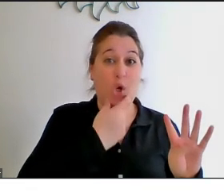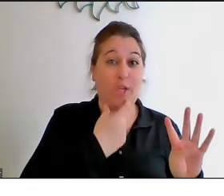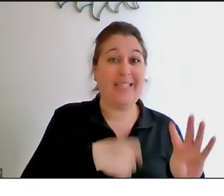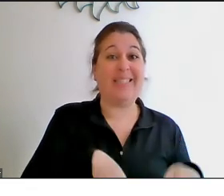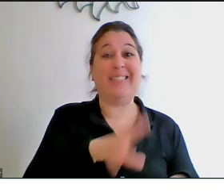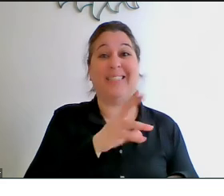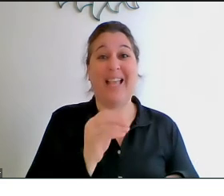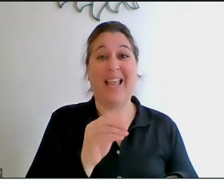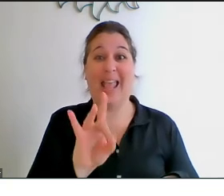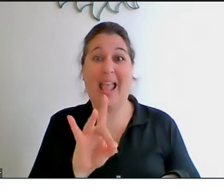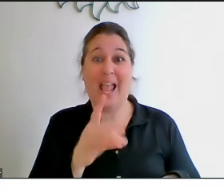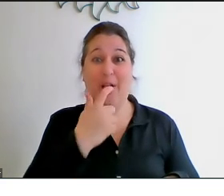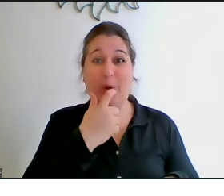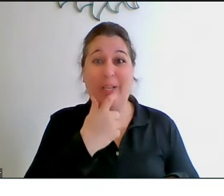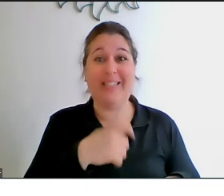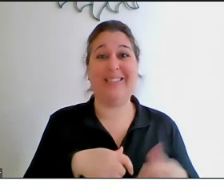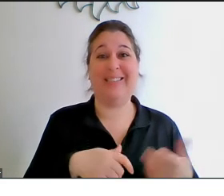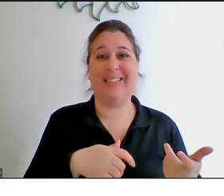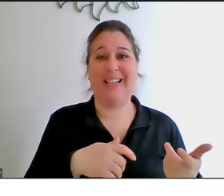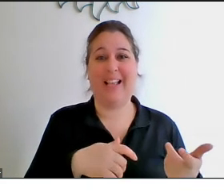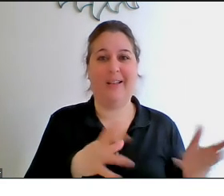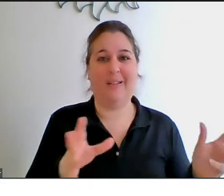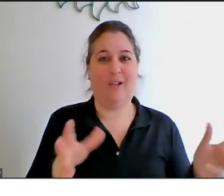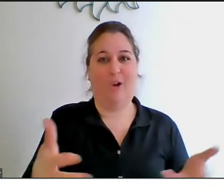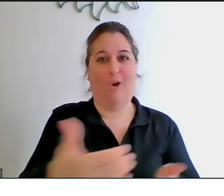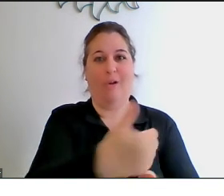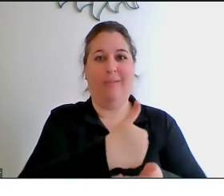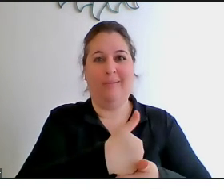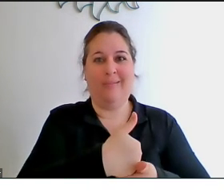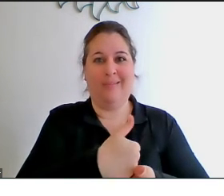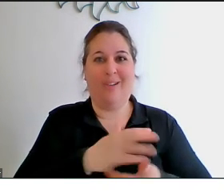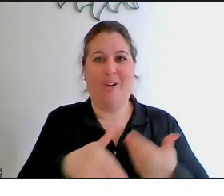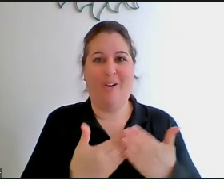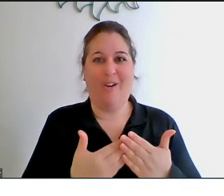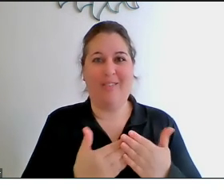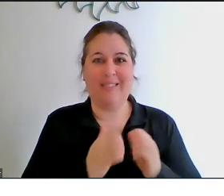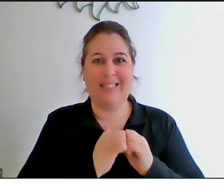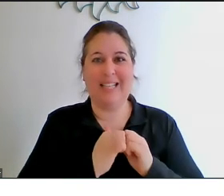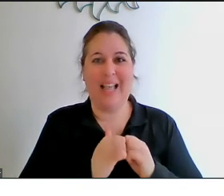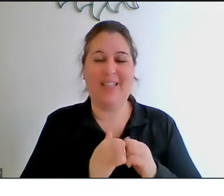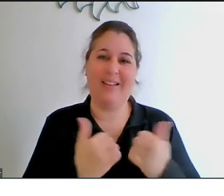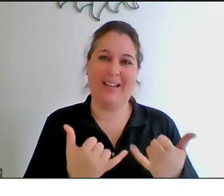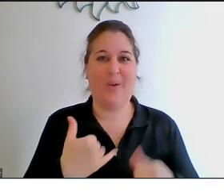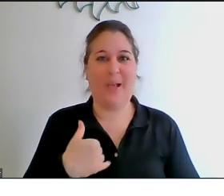altogether? 12 cookies. So let's look at number 2.